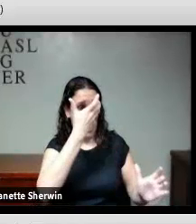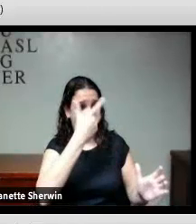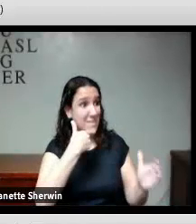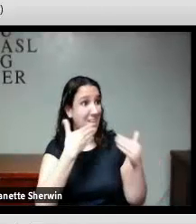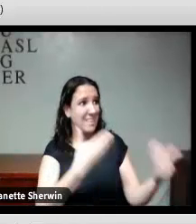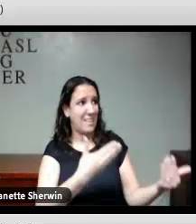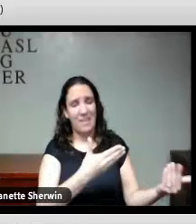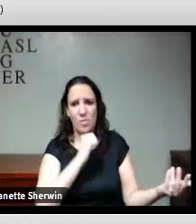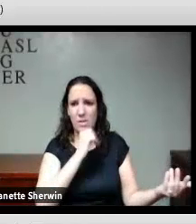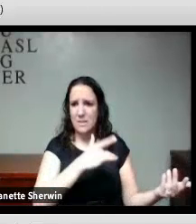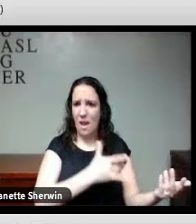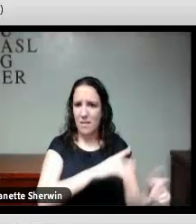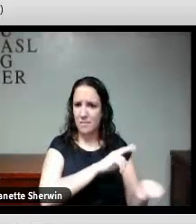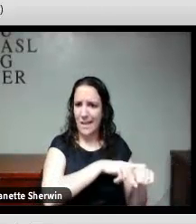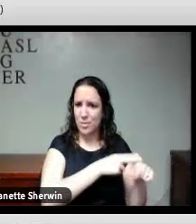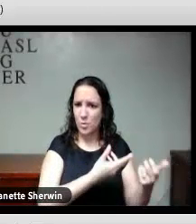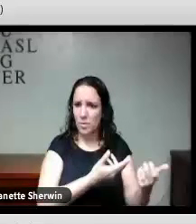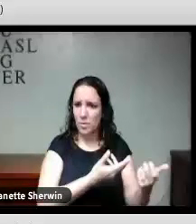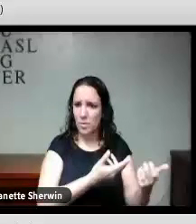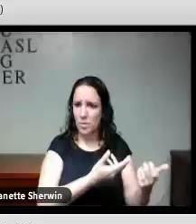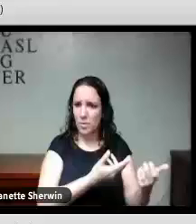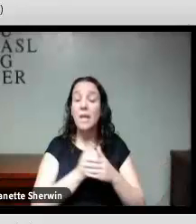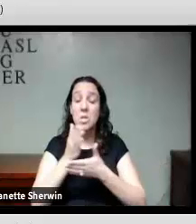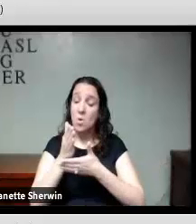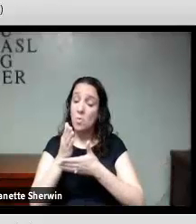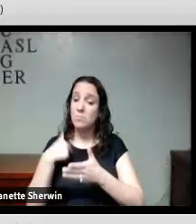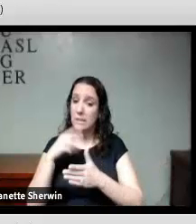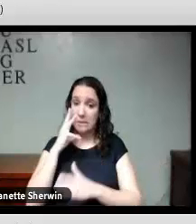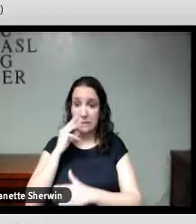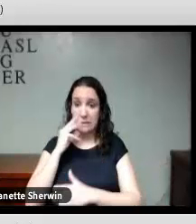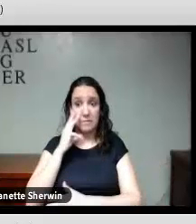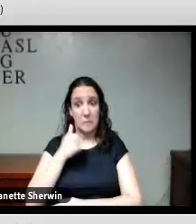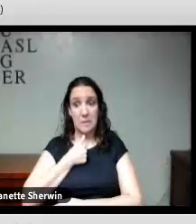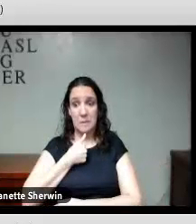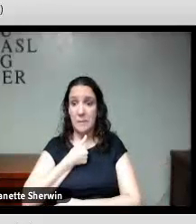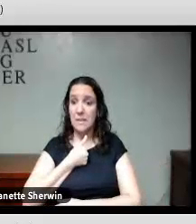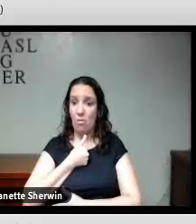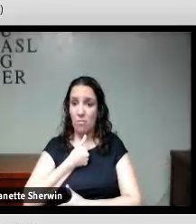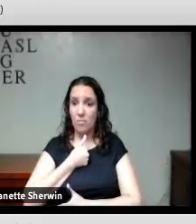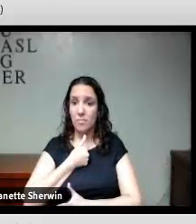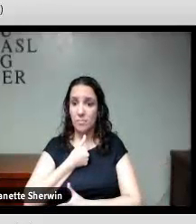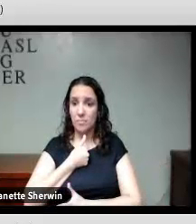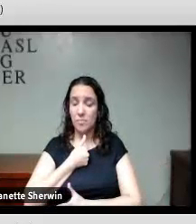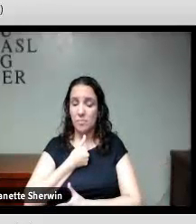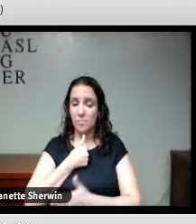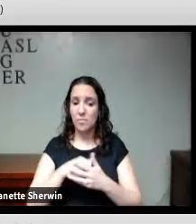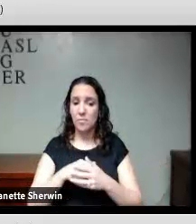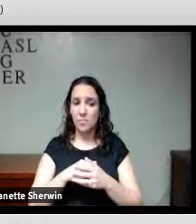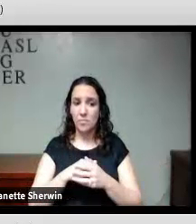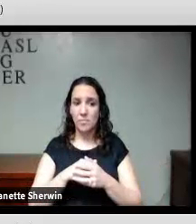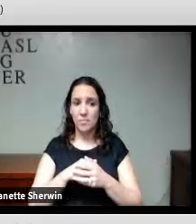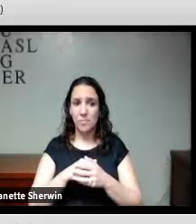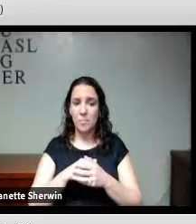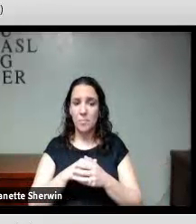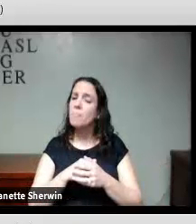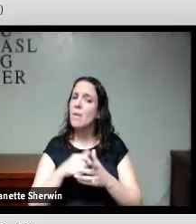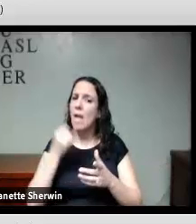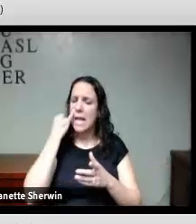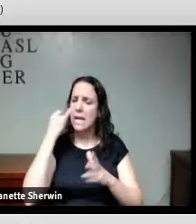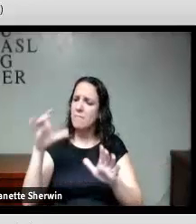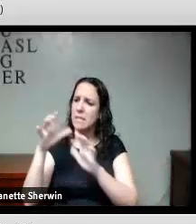people have actually done this with me as the customer, and I always feel like they've taken the extra step to make